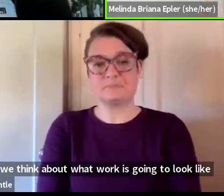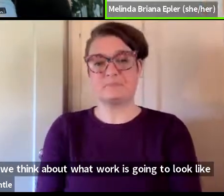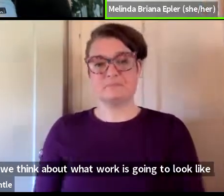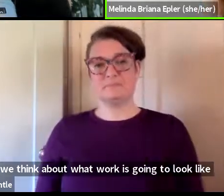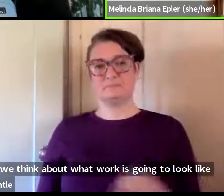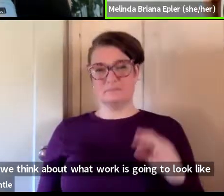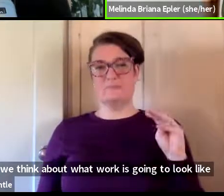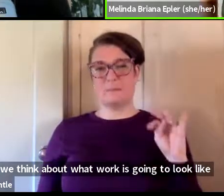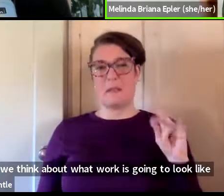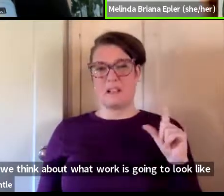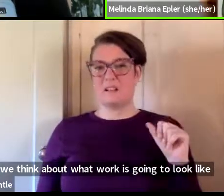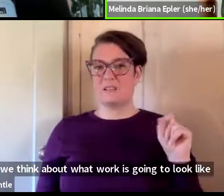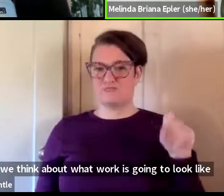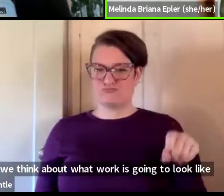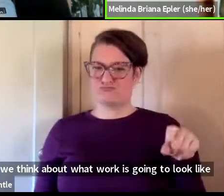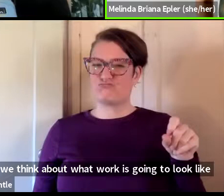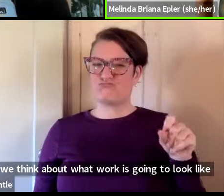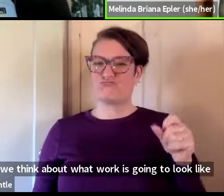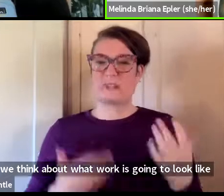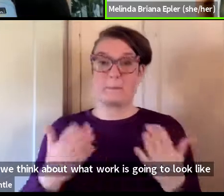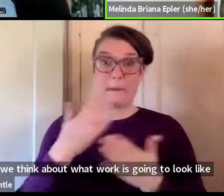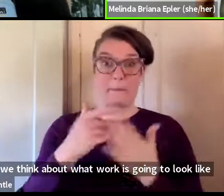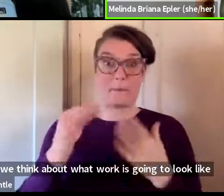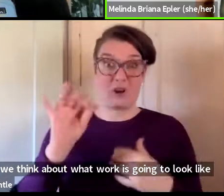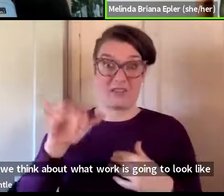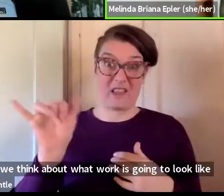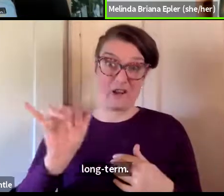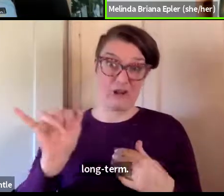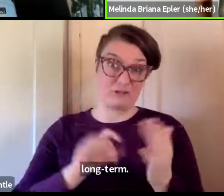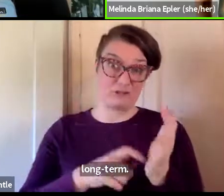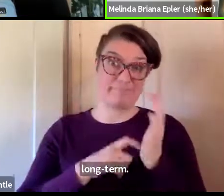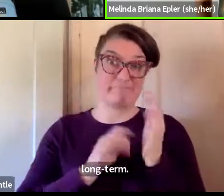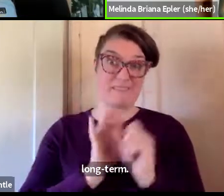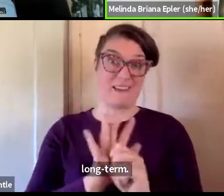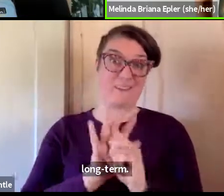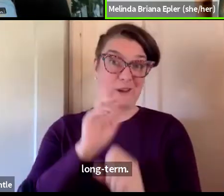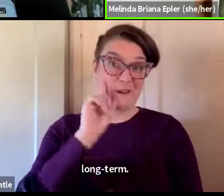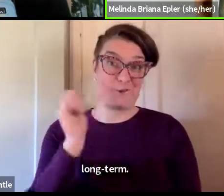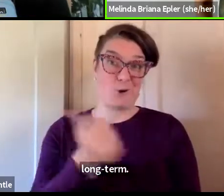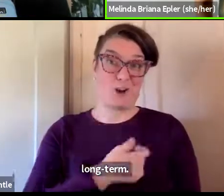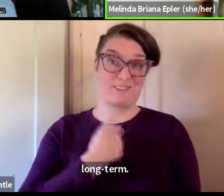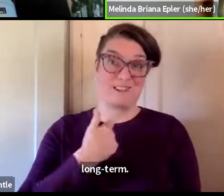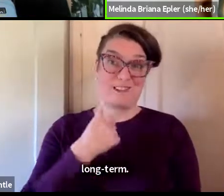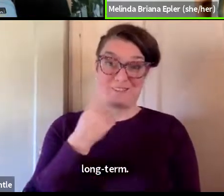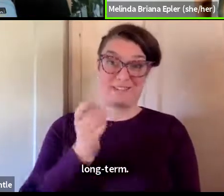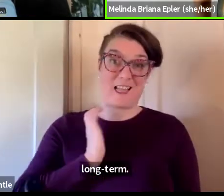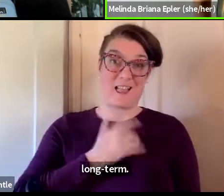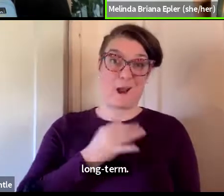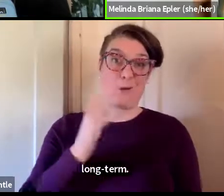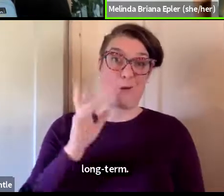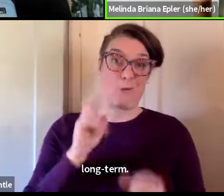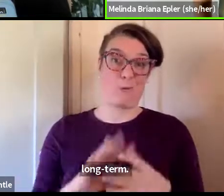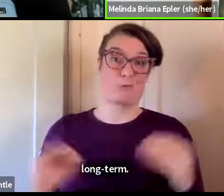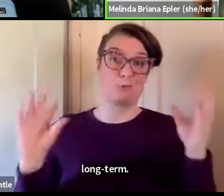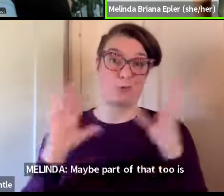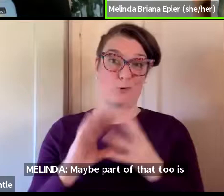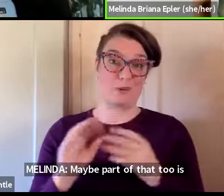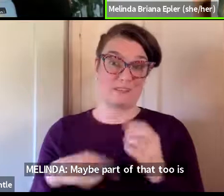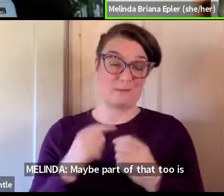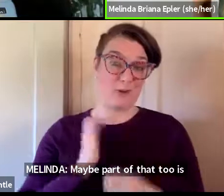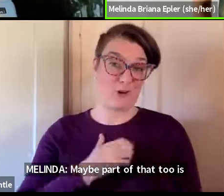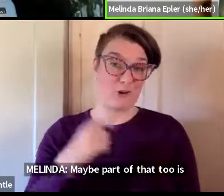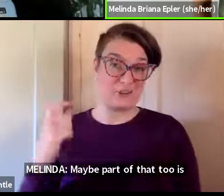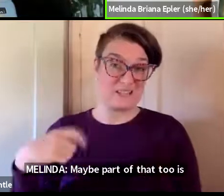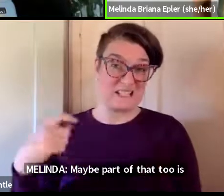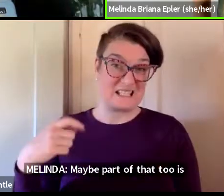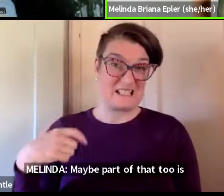Yeah, and maybe part of that too is advocating for ourselves and telling our own stories about what we need. So that